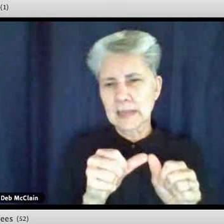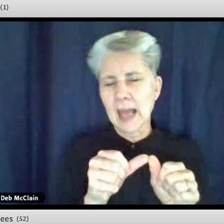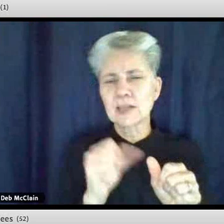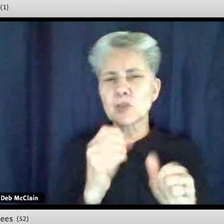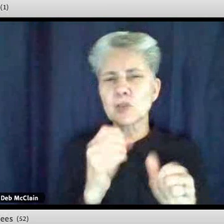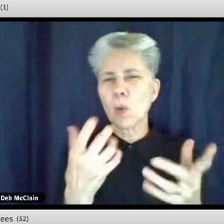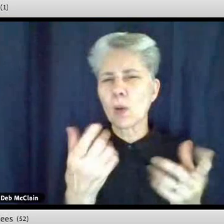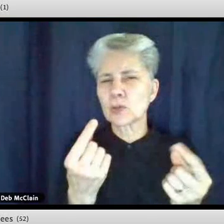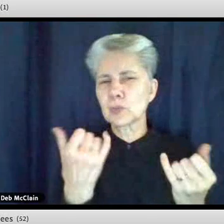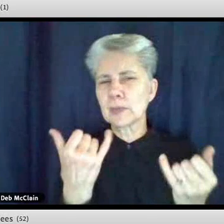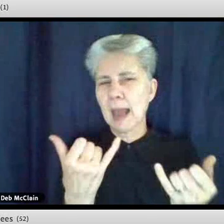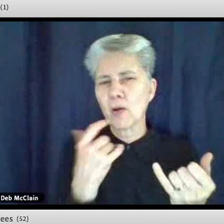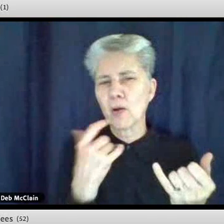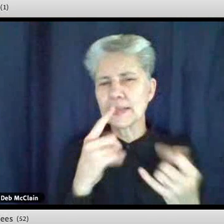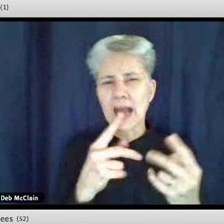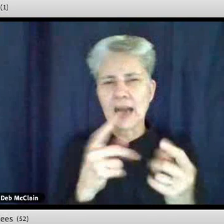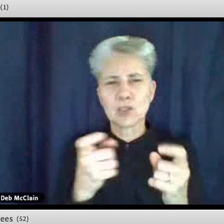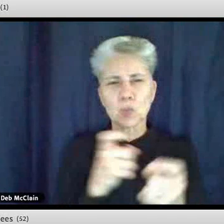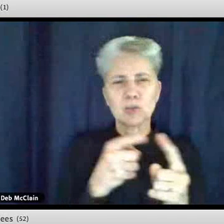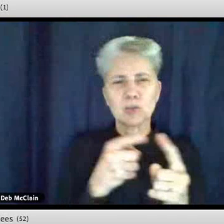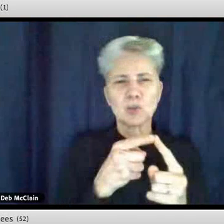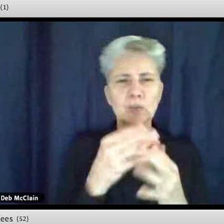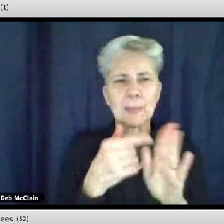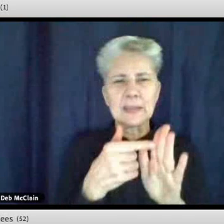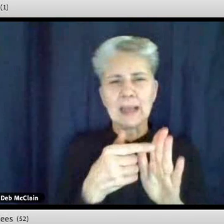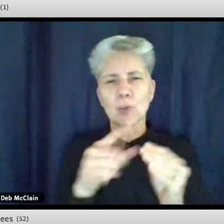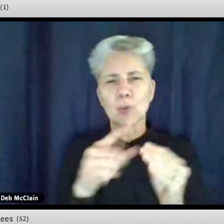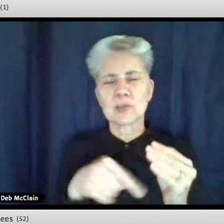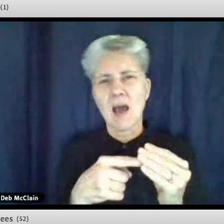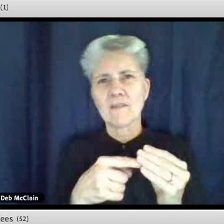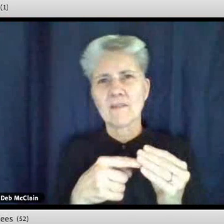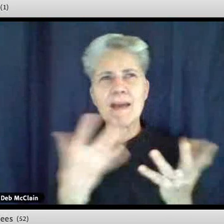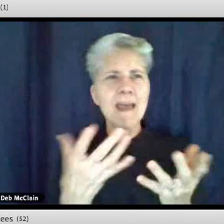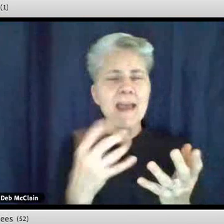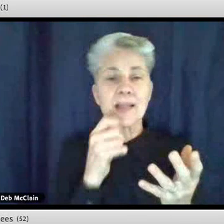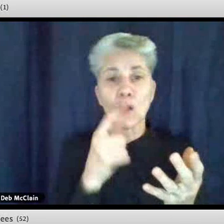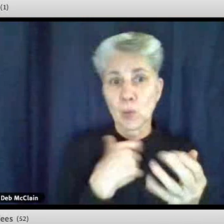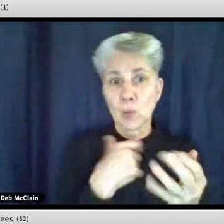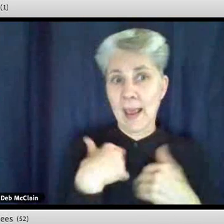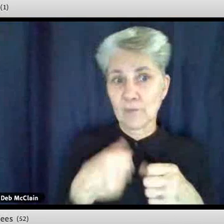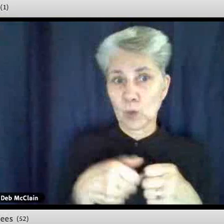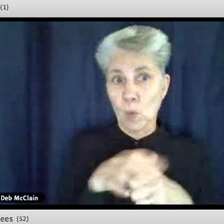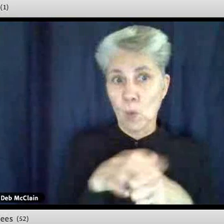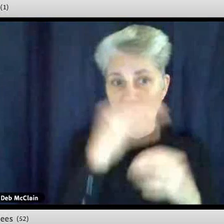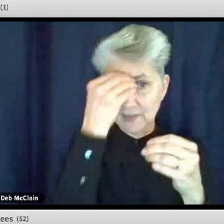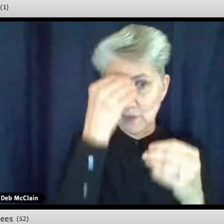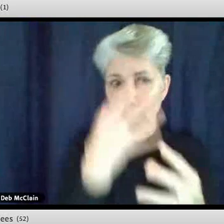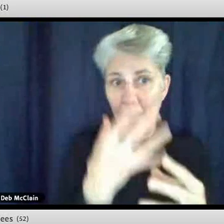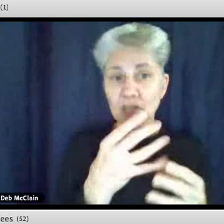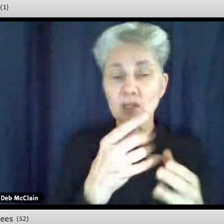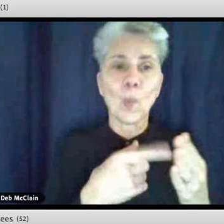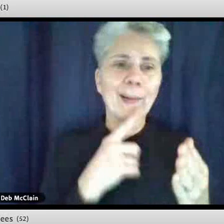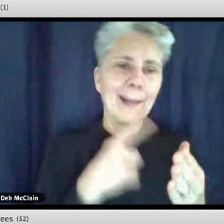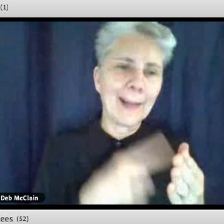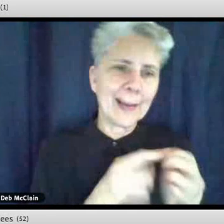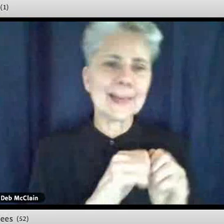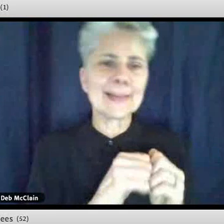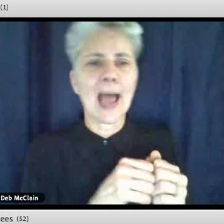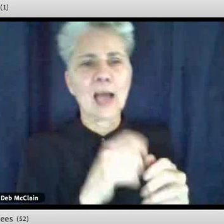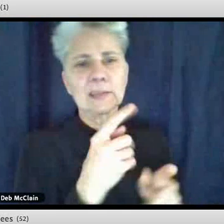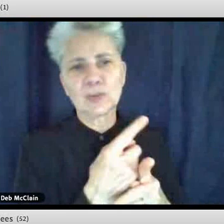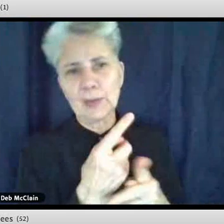So I just have a couple more sites. So what I want to do now is kind of switch to some examples of, hey, not only do we have